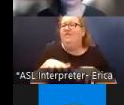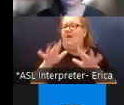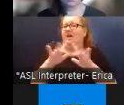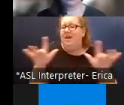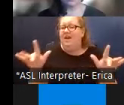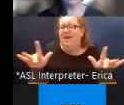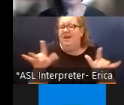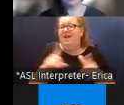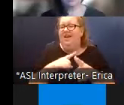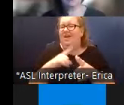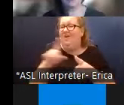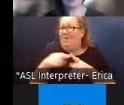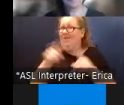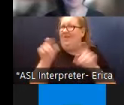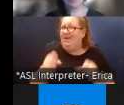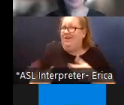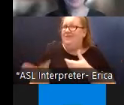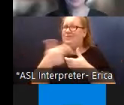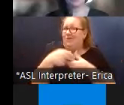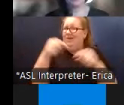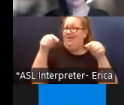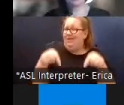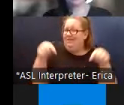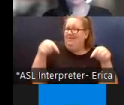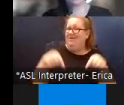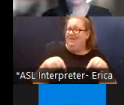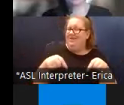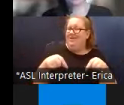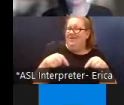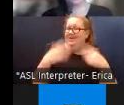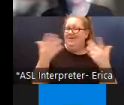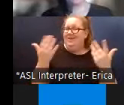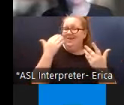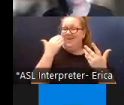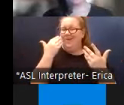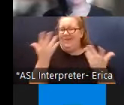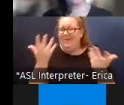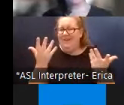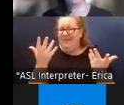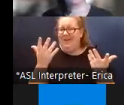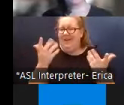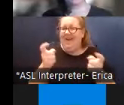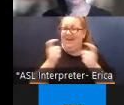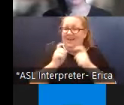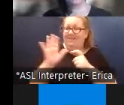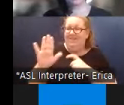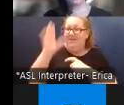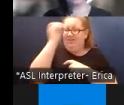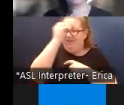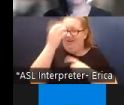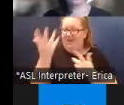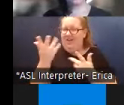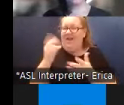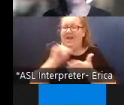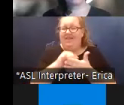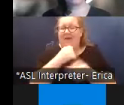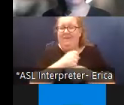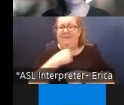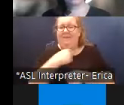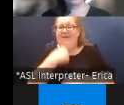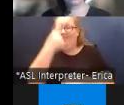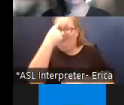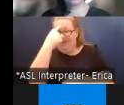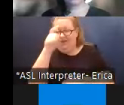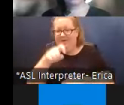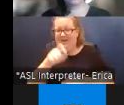know, joined in on this and, you know, kind of given their thought. But that actually made me think maybe we should find a